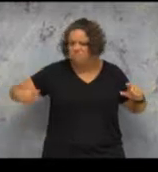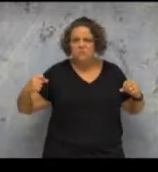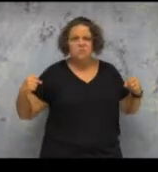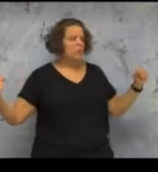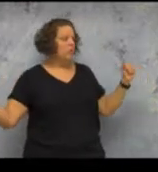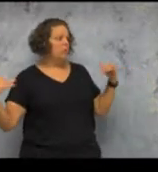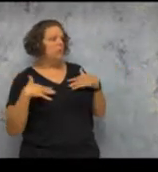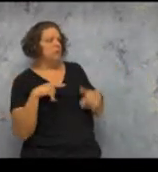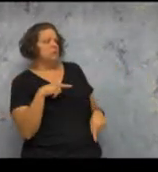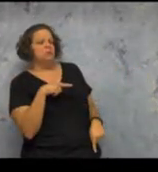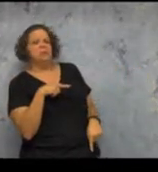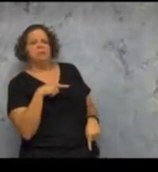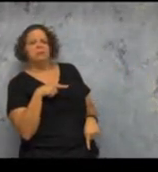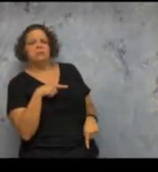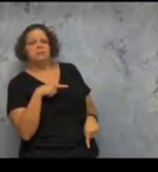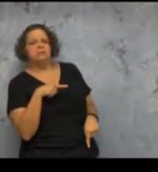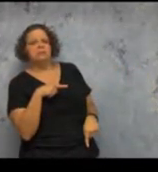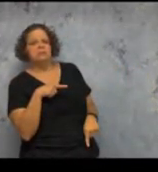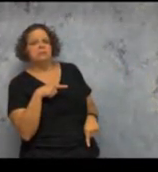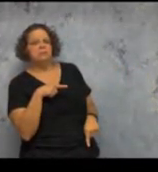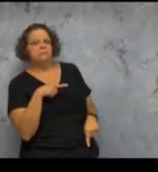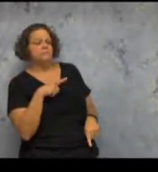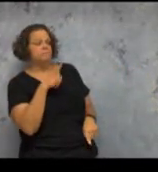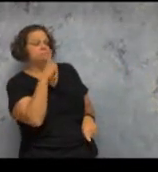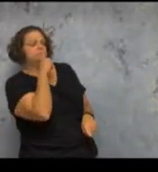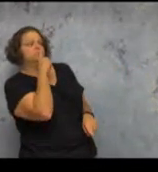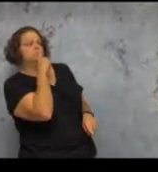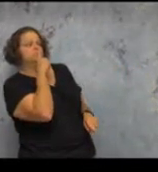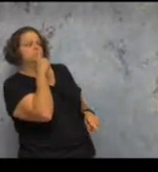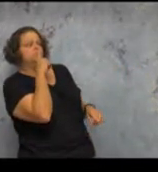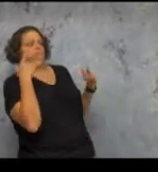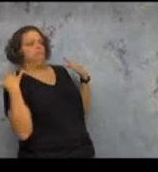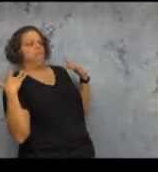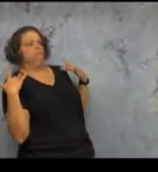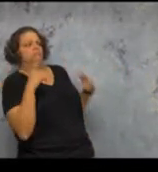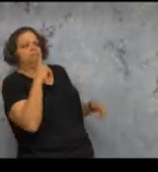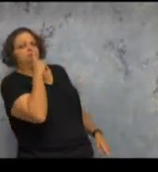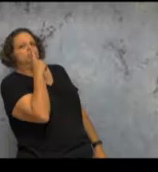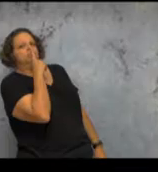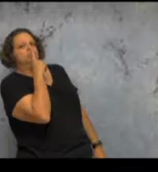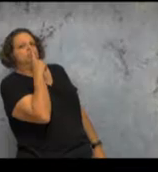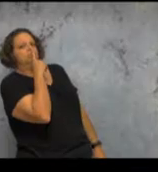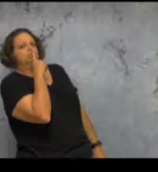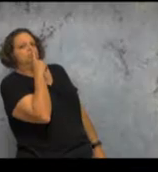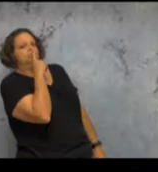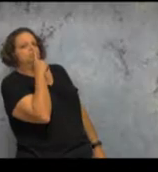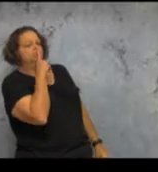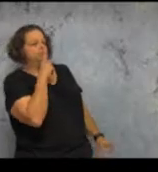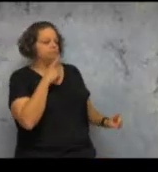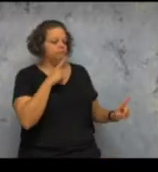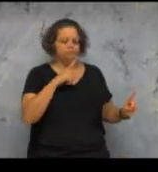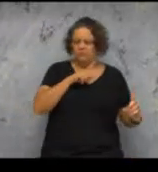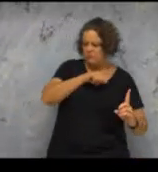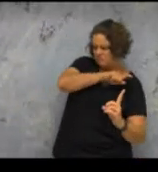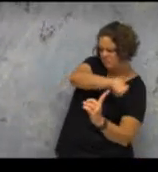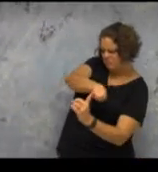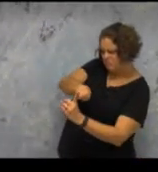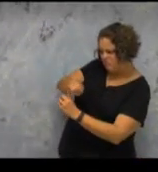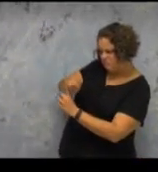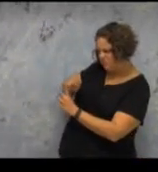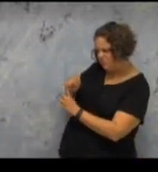everyone was afraid of him. No one dared stop him. Red picked on all the